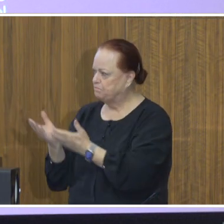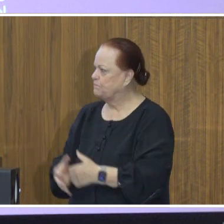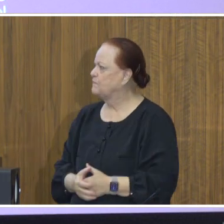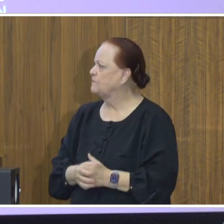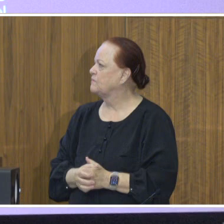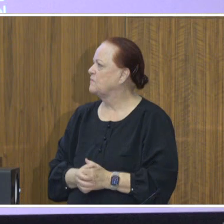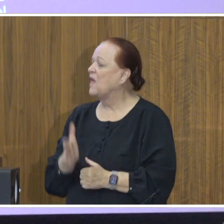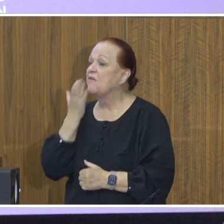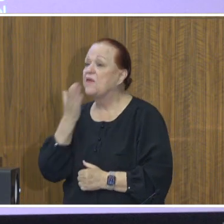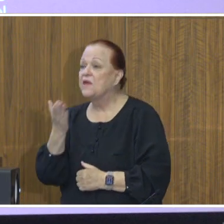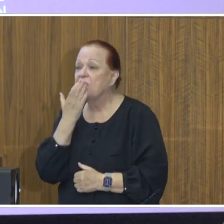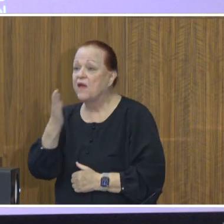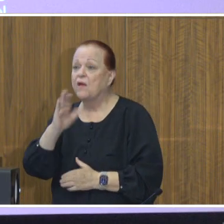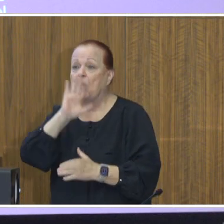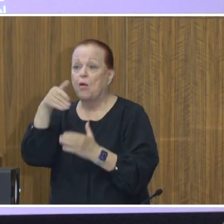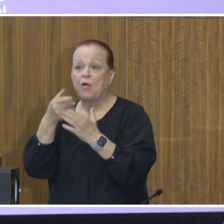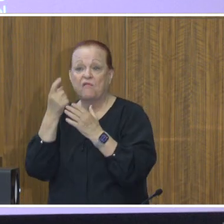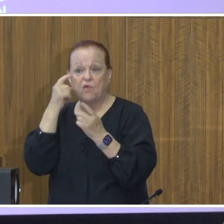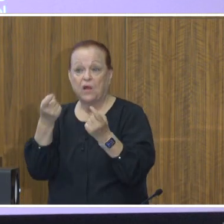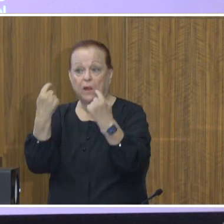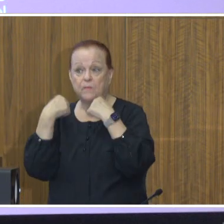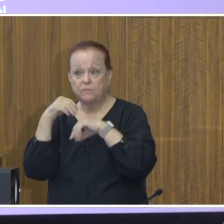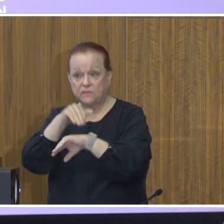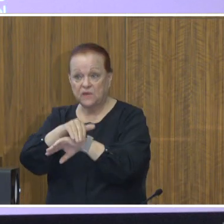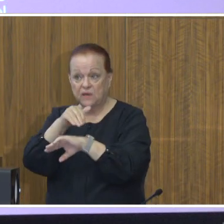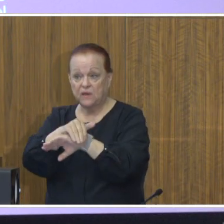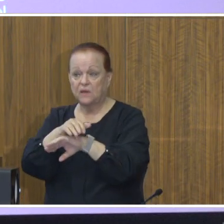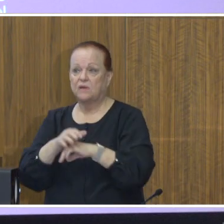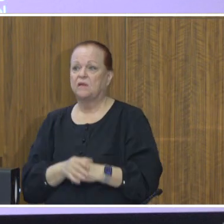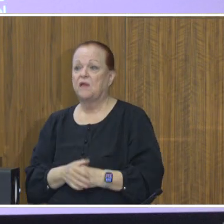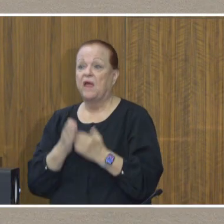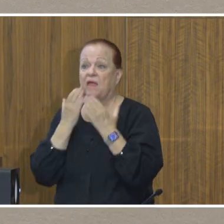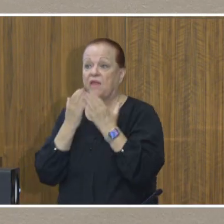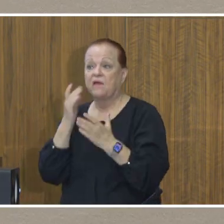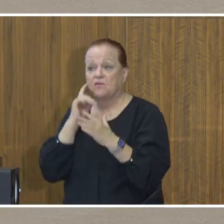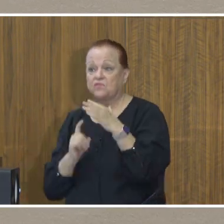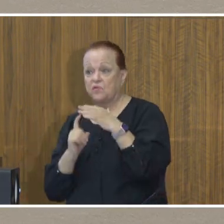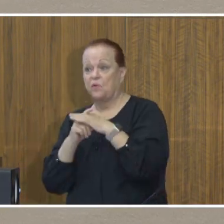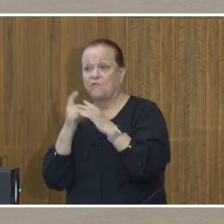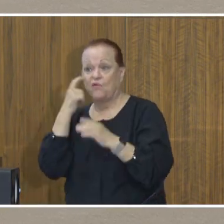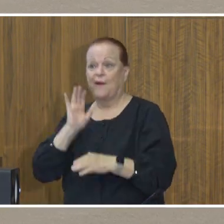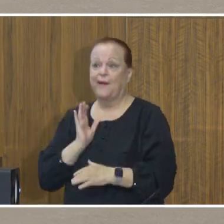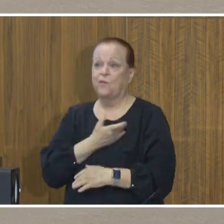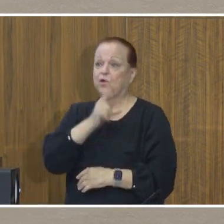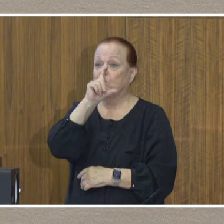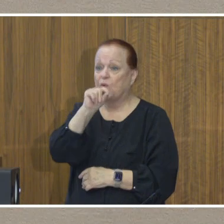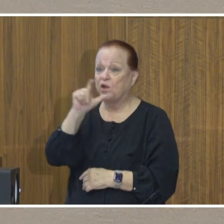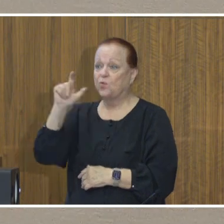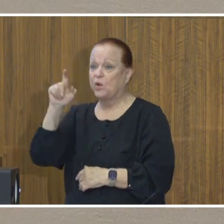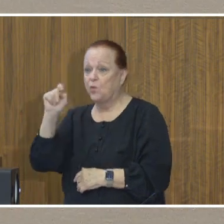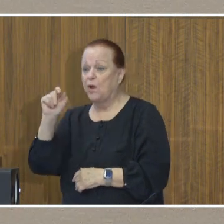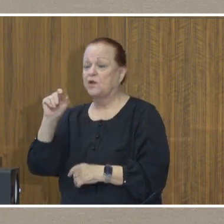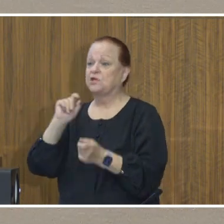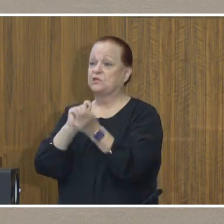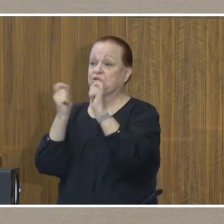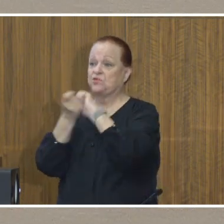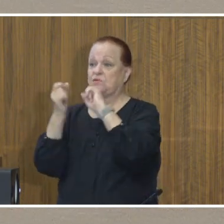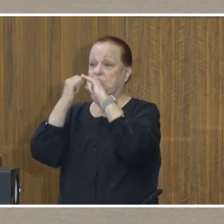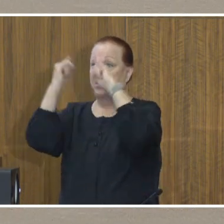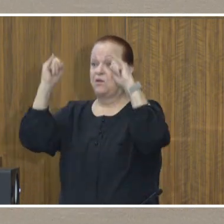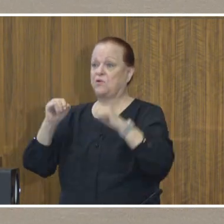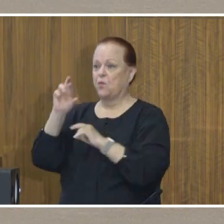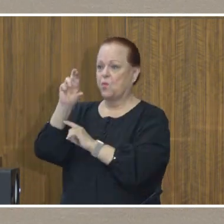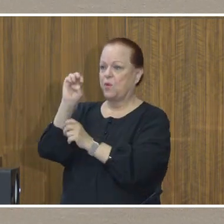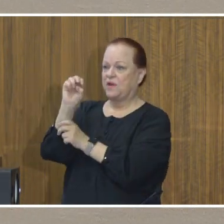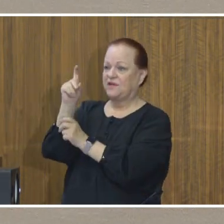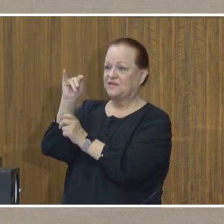Thank you. Thank you all for being here tonight. Thank you for attending our 2021 Redistricting Town Hall.